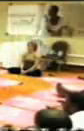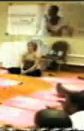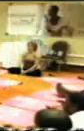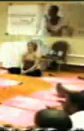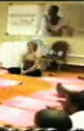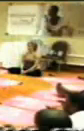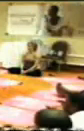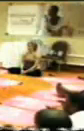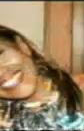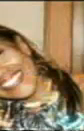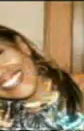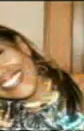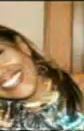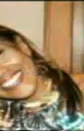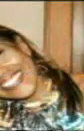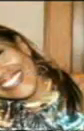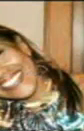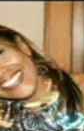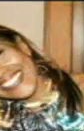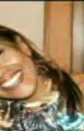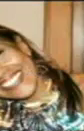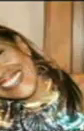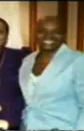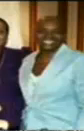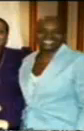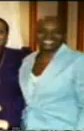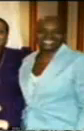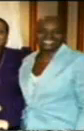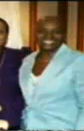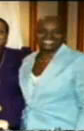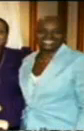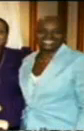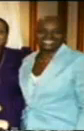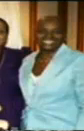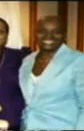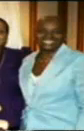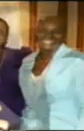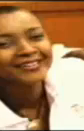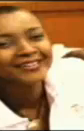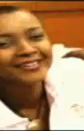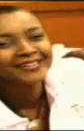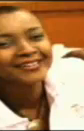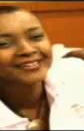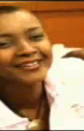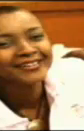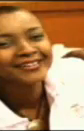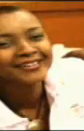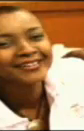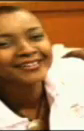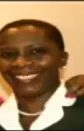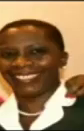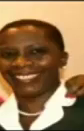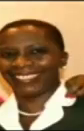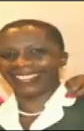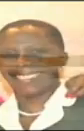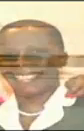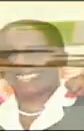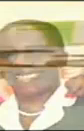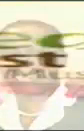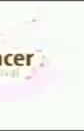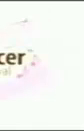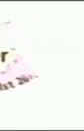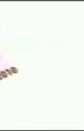I feel that Baja now gives to women, I think his 5 years before he died would have been a much better 5 years. The